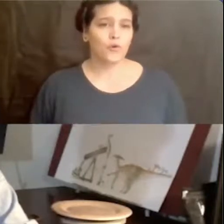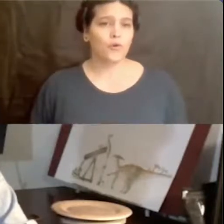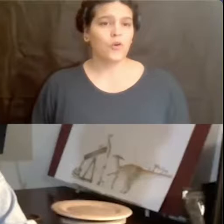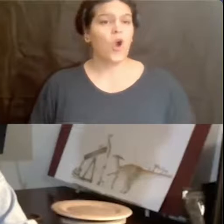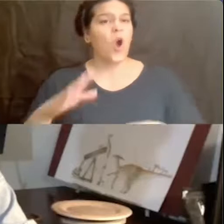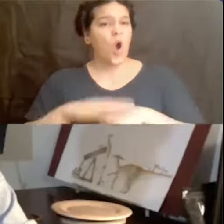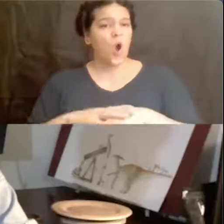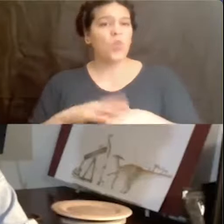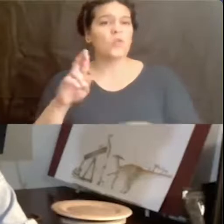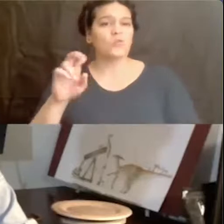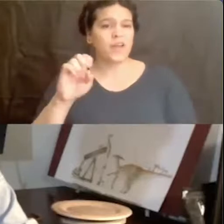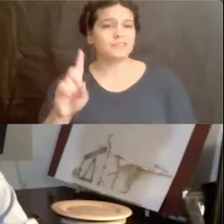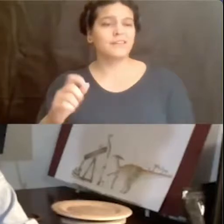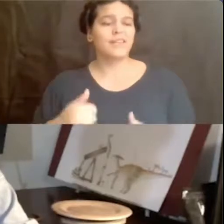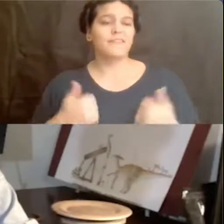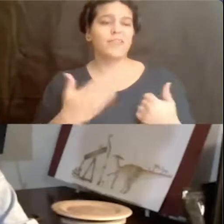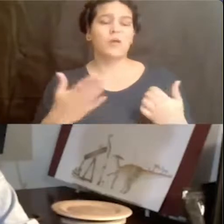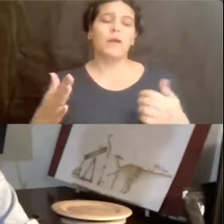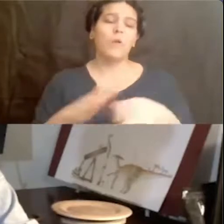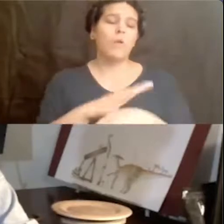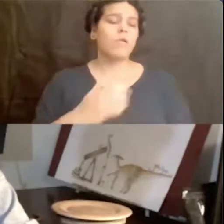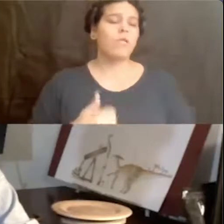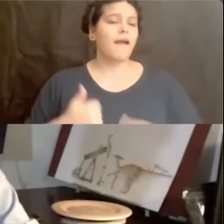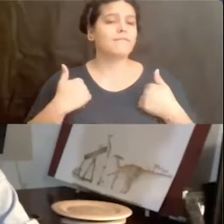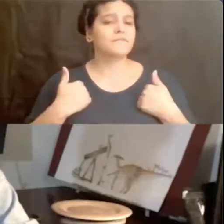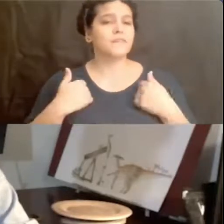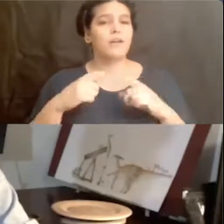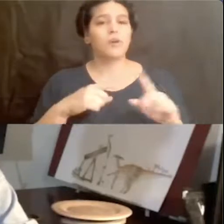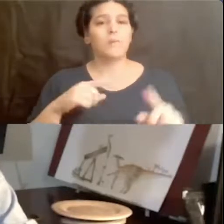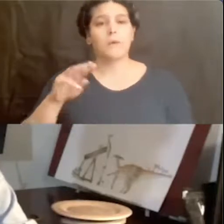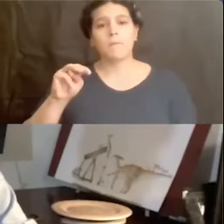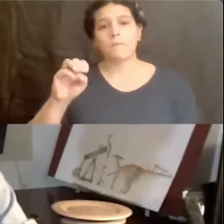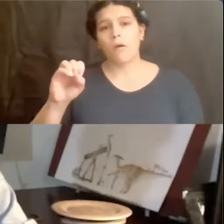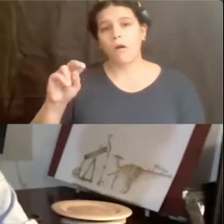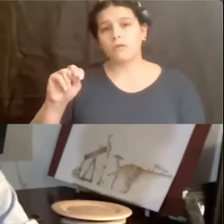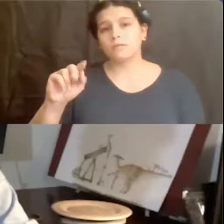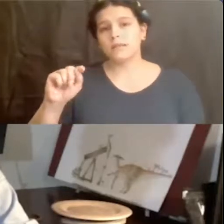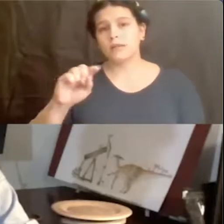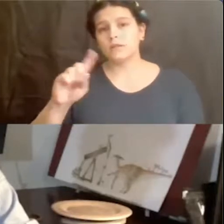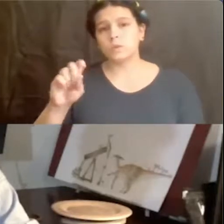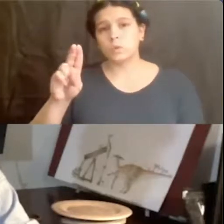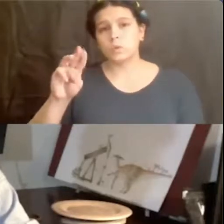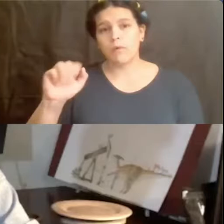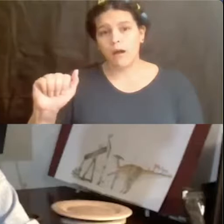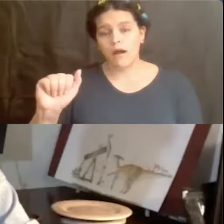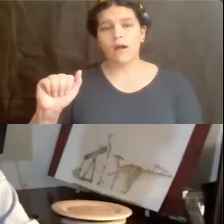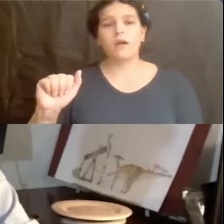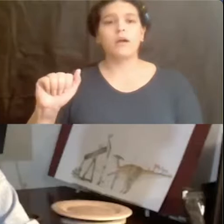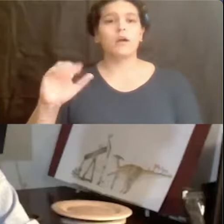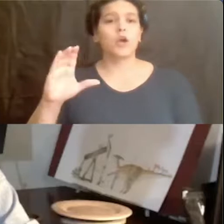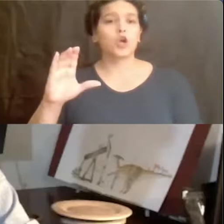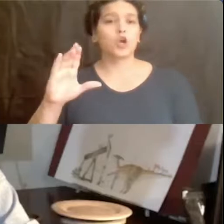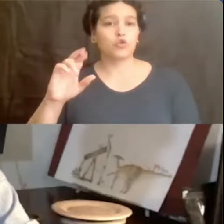I lived there all my life, from Montezuma Creek, Utah. And